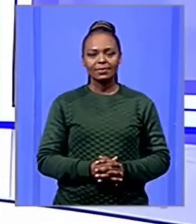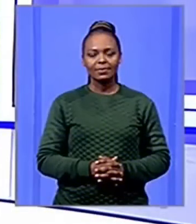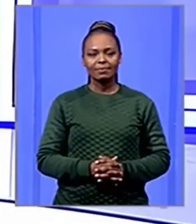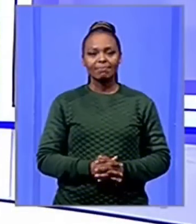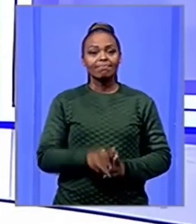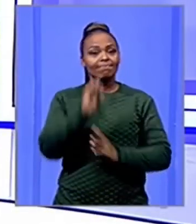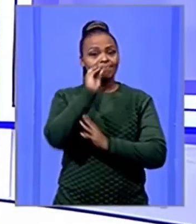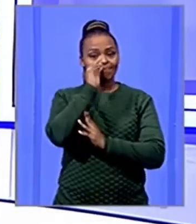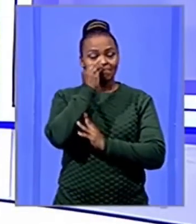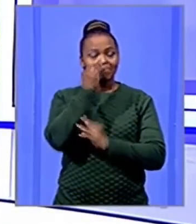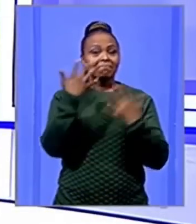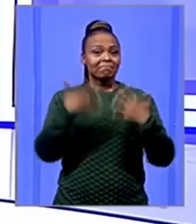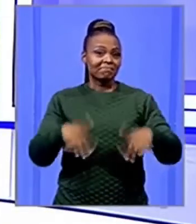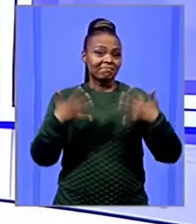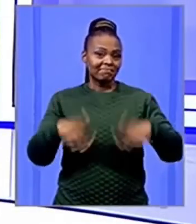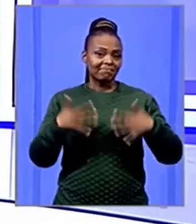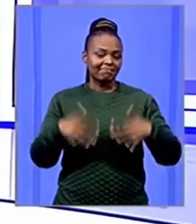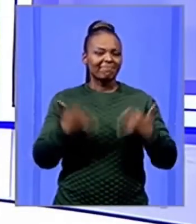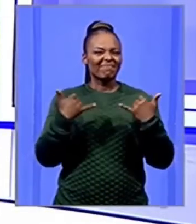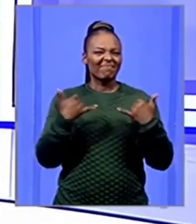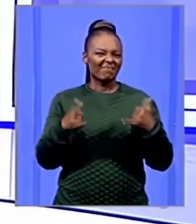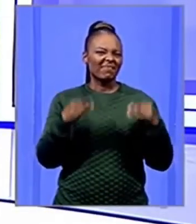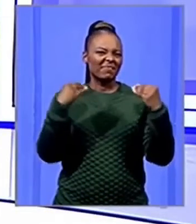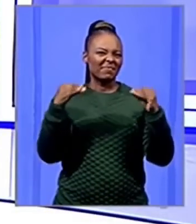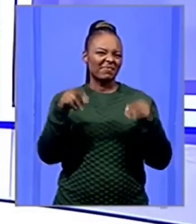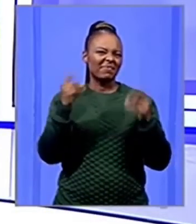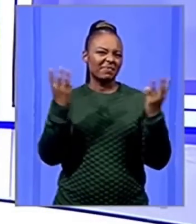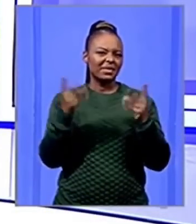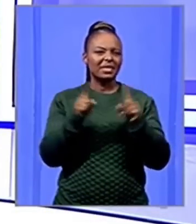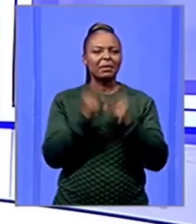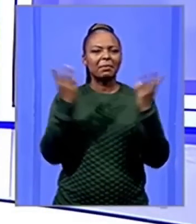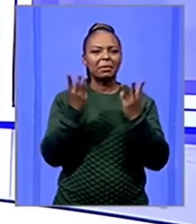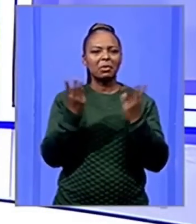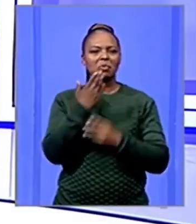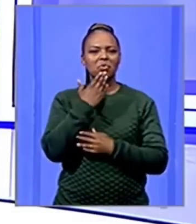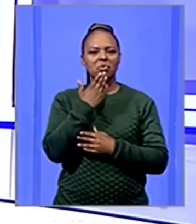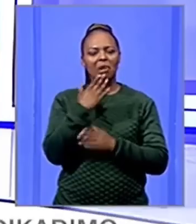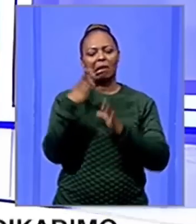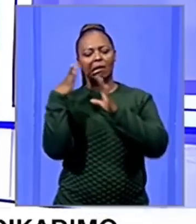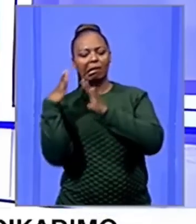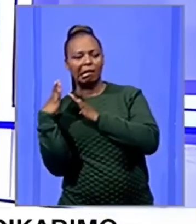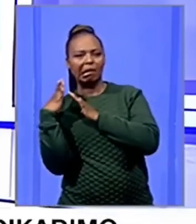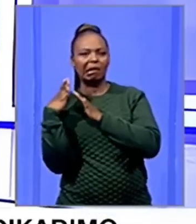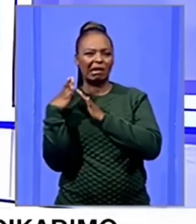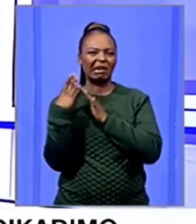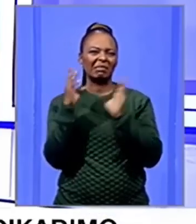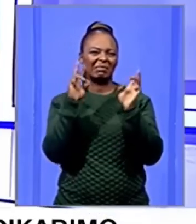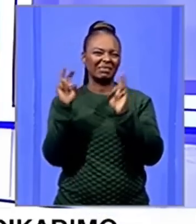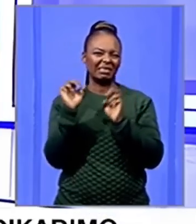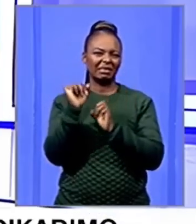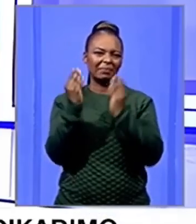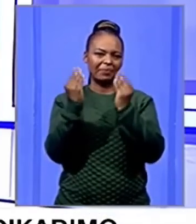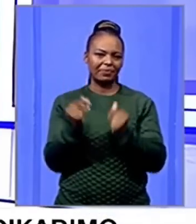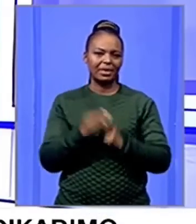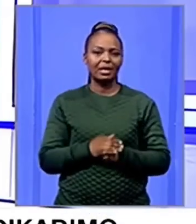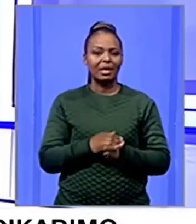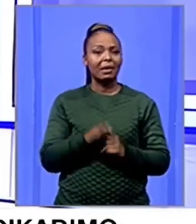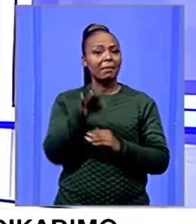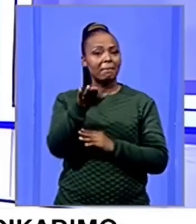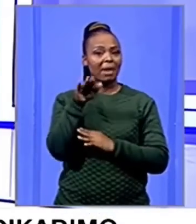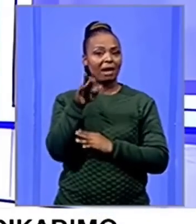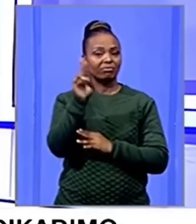Dikgang tse di itumedisang go badirisi bao ba imetsweng ke dikoloto. Banka Reserve ga ya fetola seelo sa dikadimo se ga jana se emeng